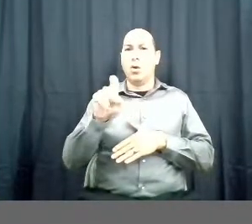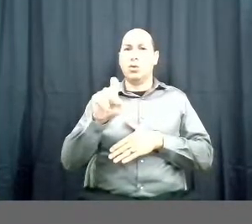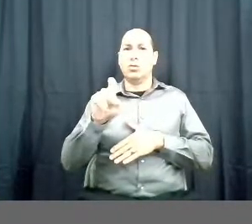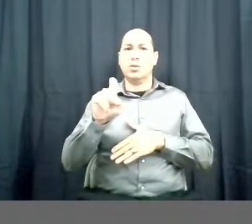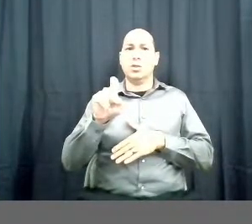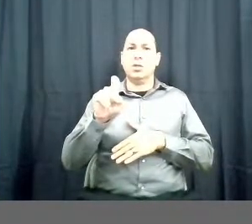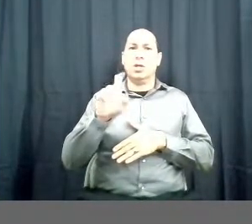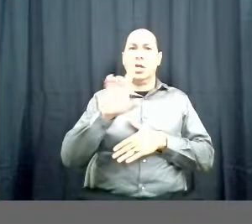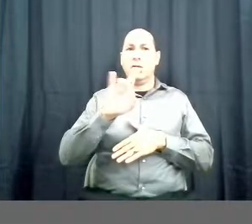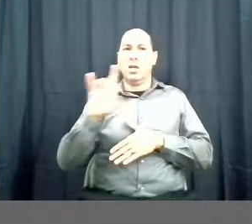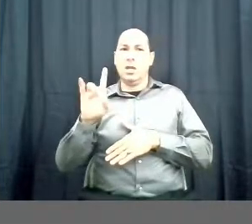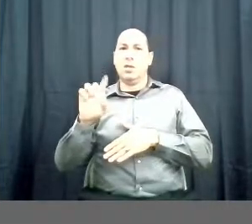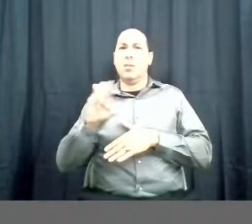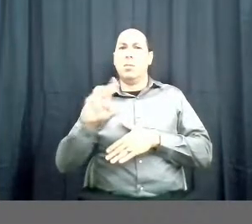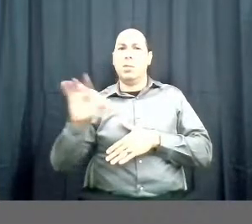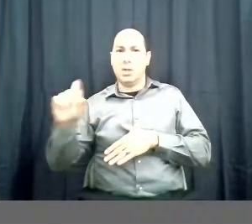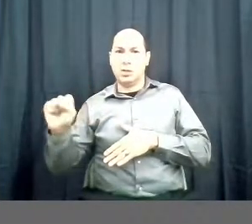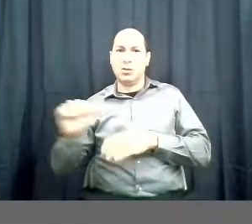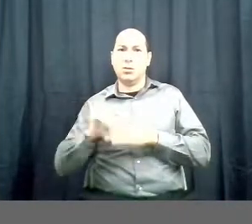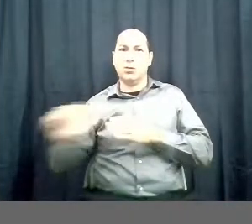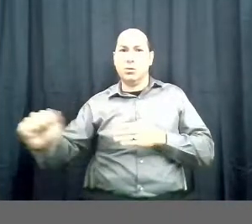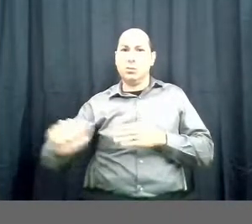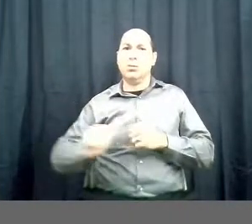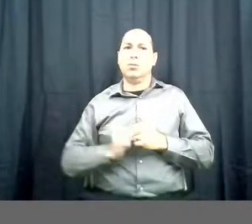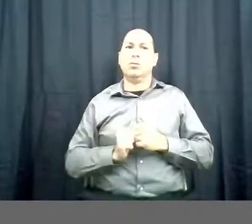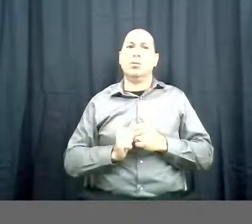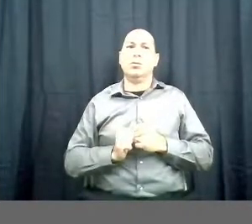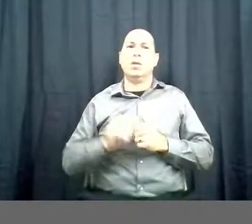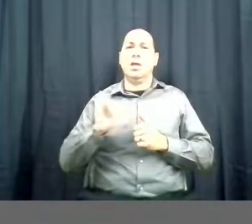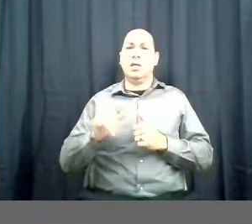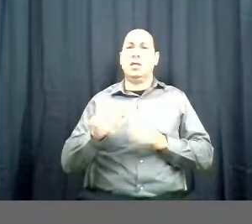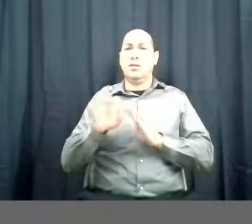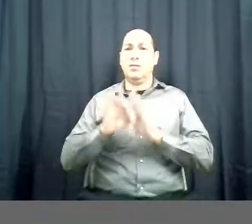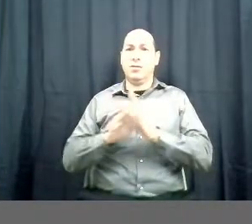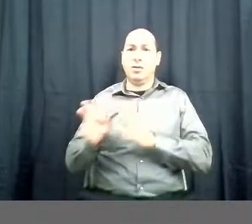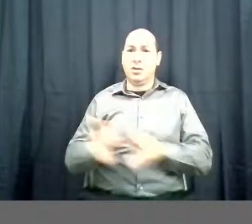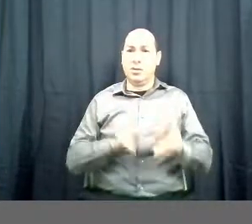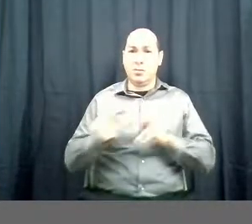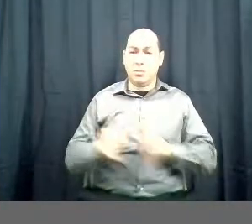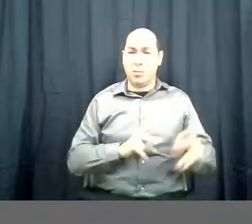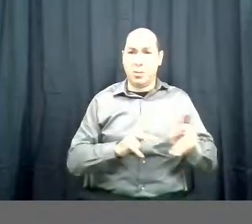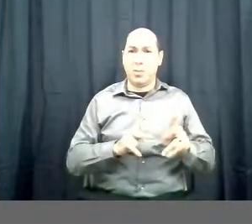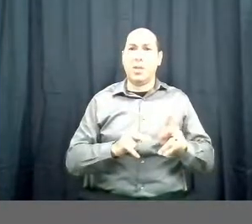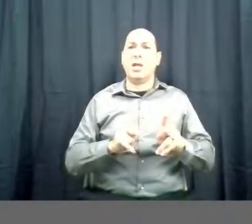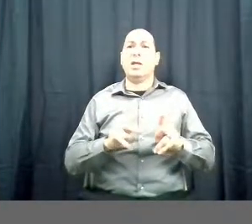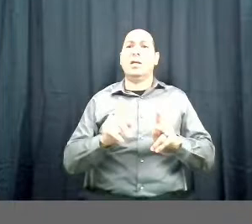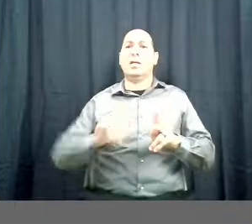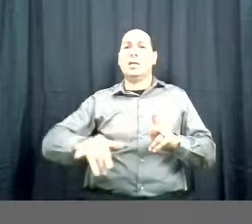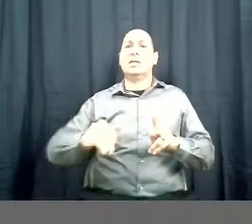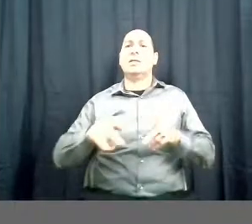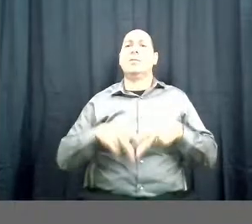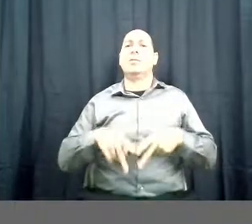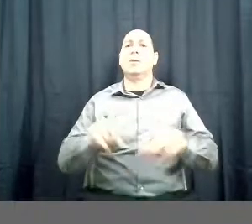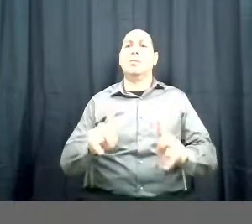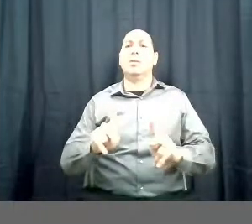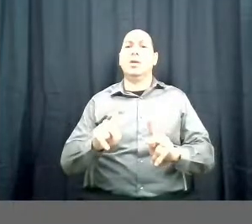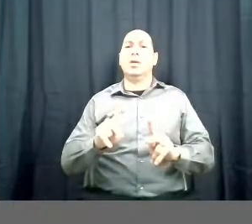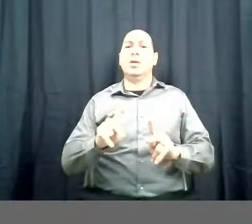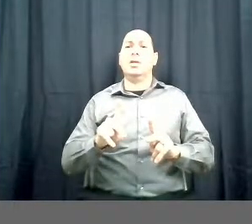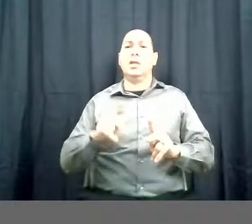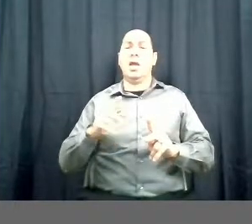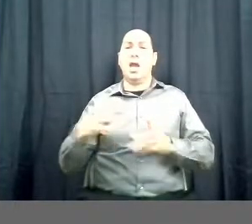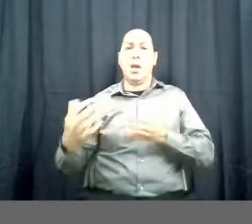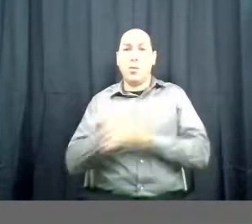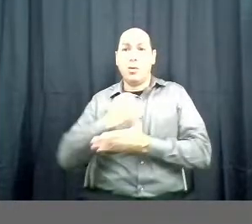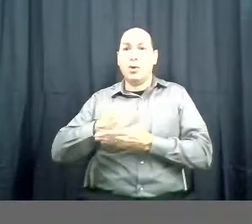The settlement is in compliance with the fiscal plan because it provides, in addition to the haircut or discount to the outstanding